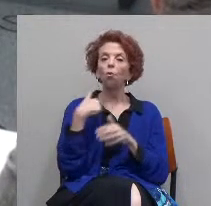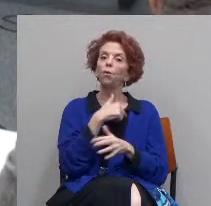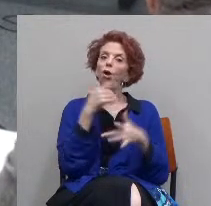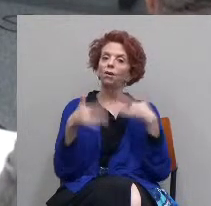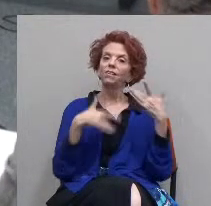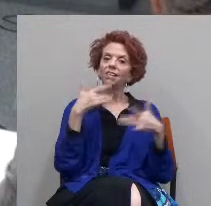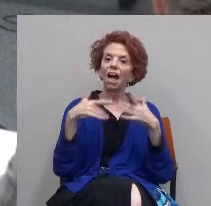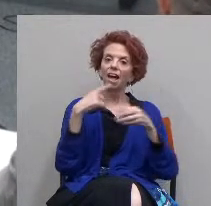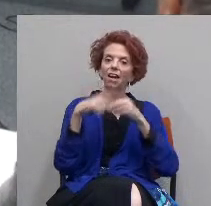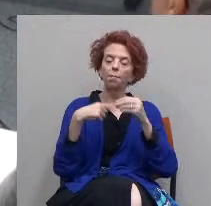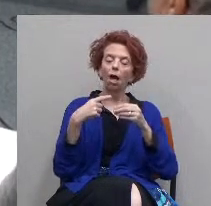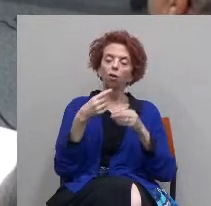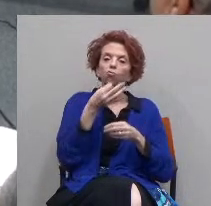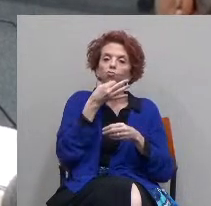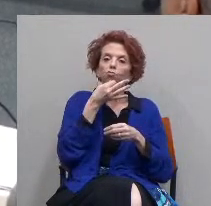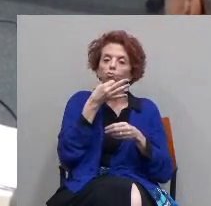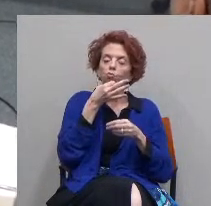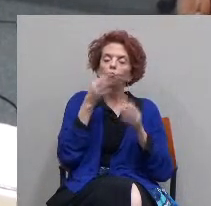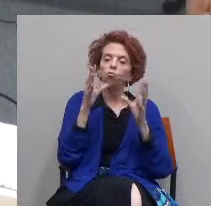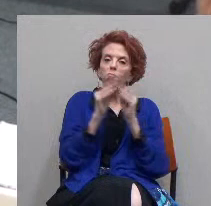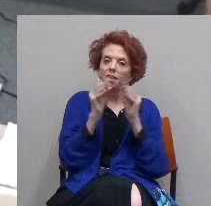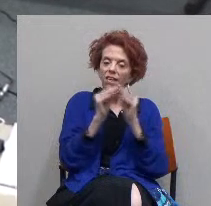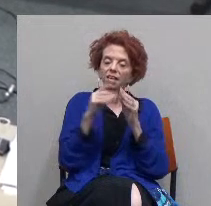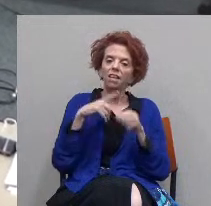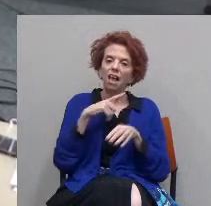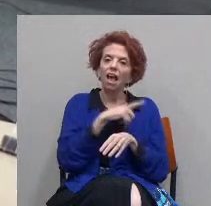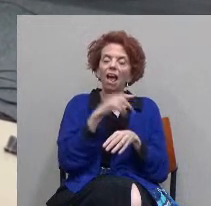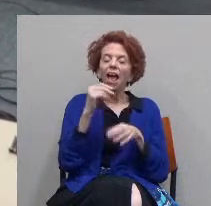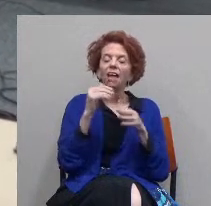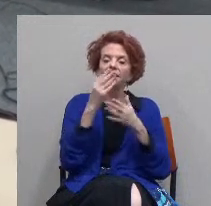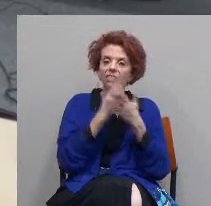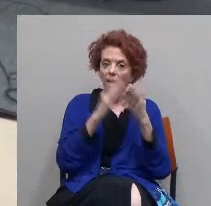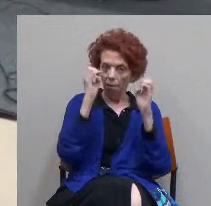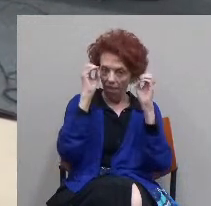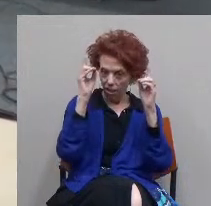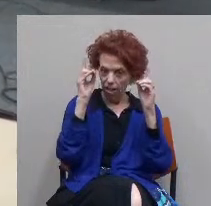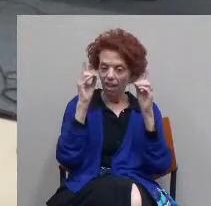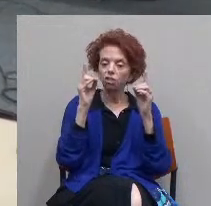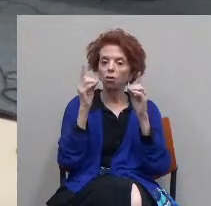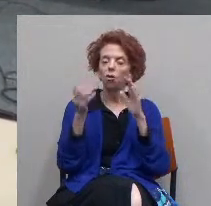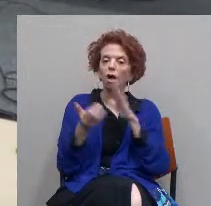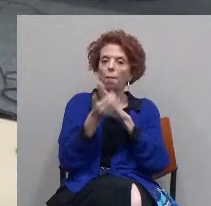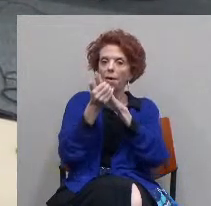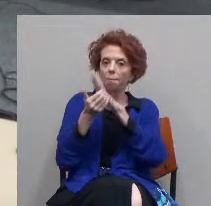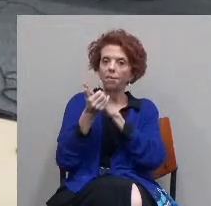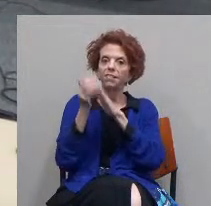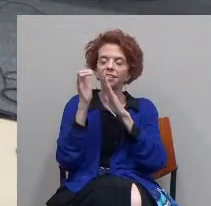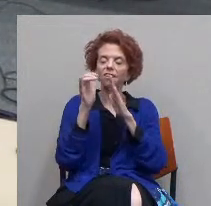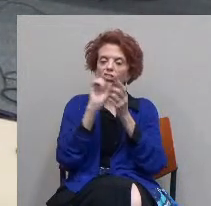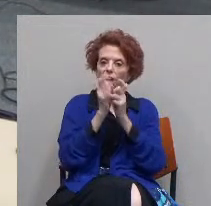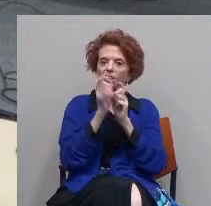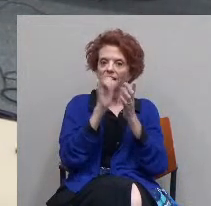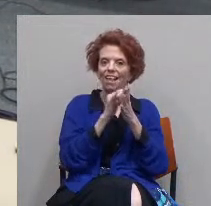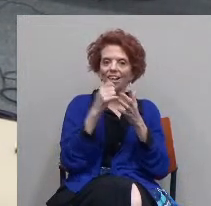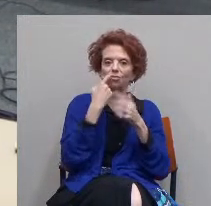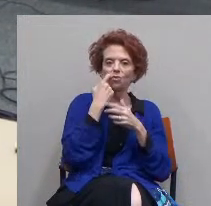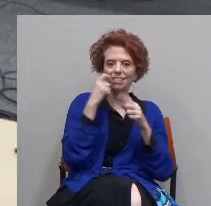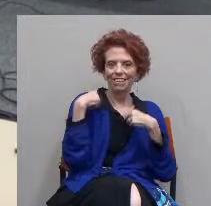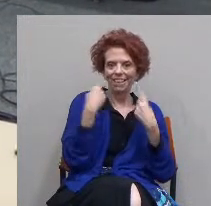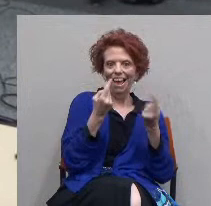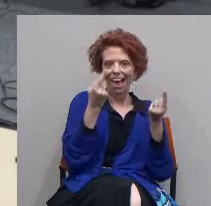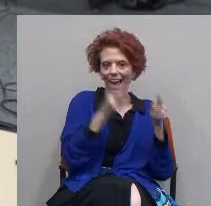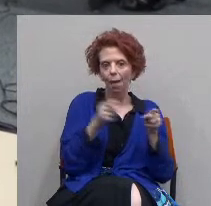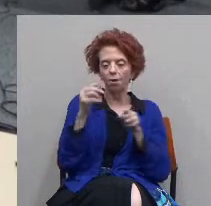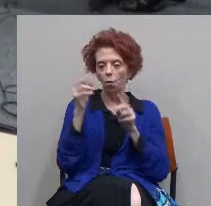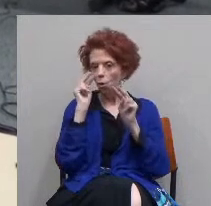excited about the upcoming session, and we are thankful for some of the educational wins that have happened over the last few sessions, and are